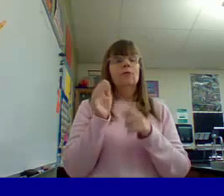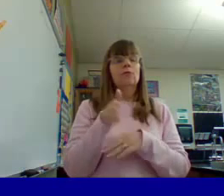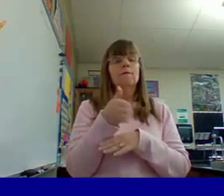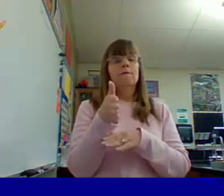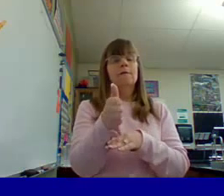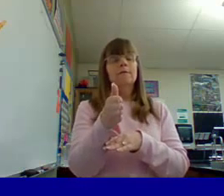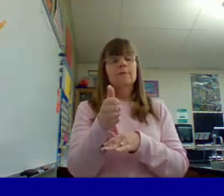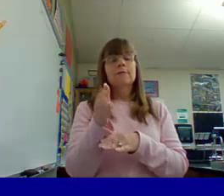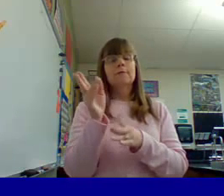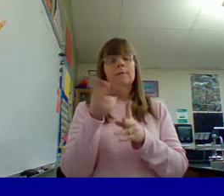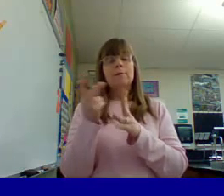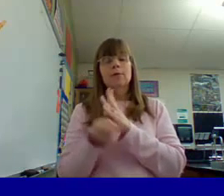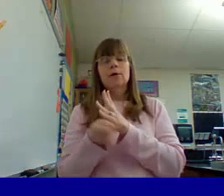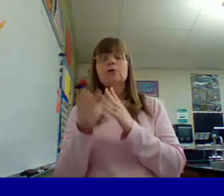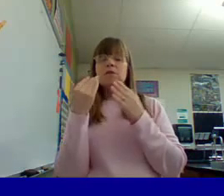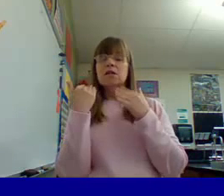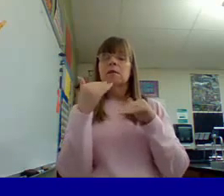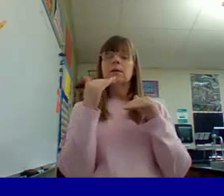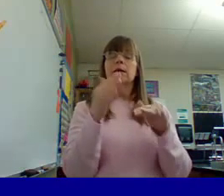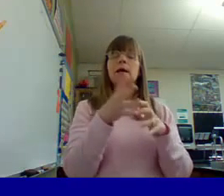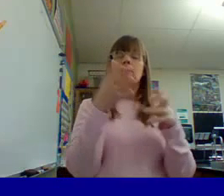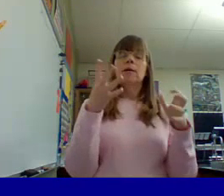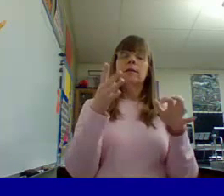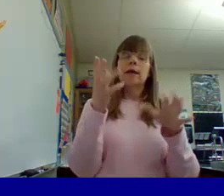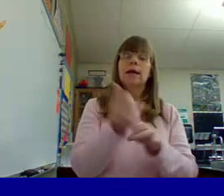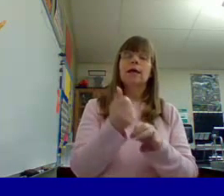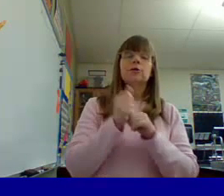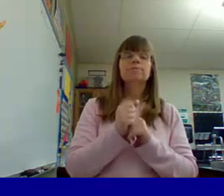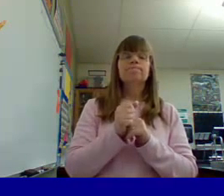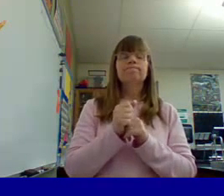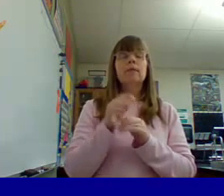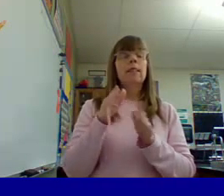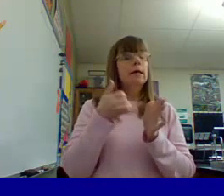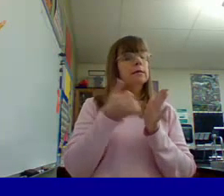been limiting how many they can catch. All right,